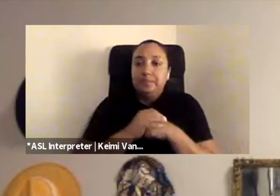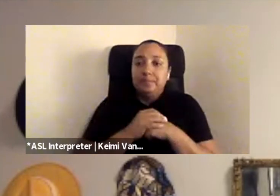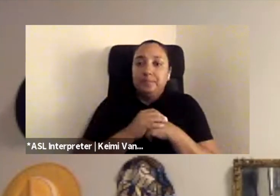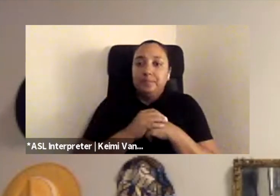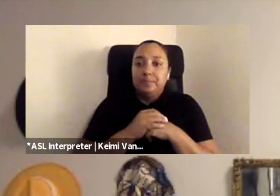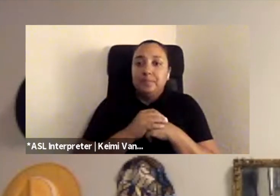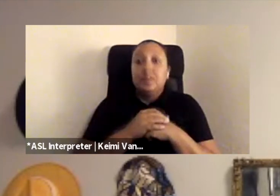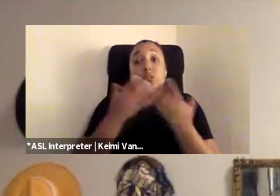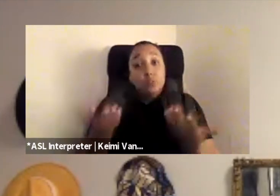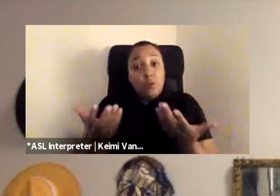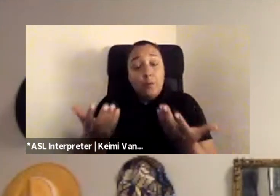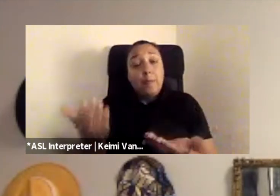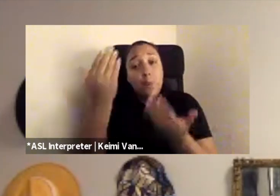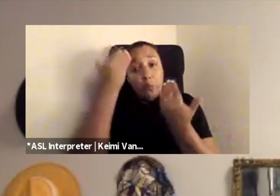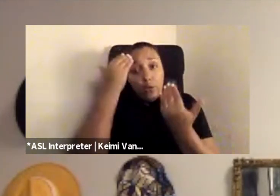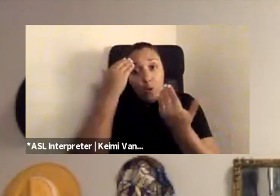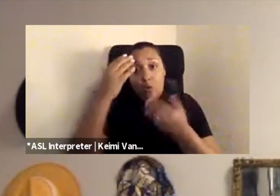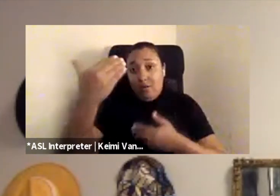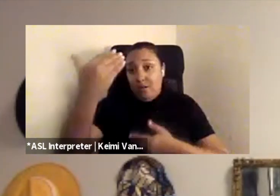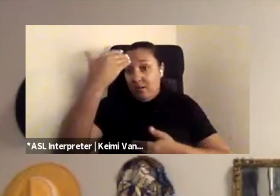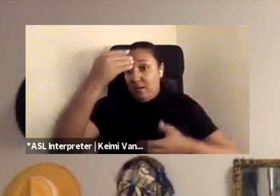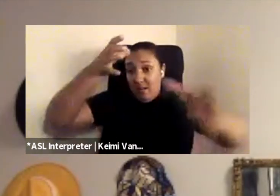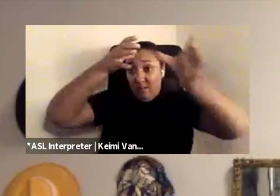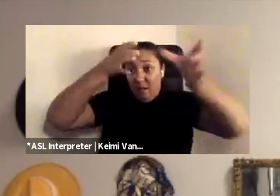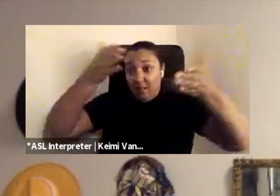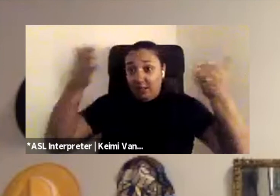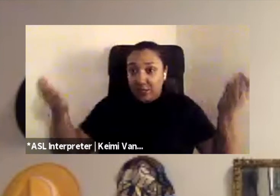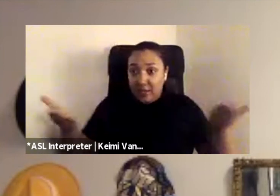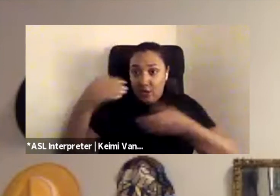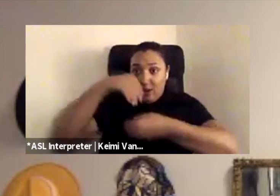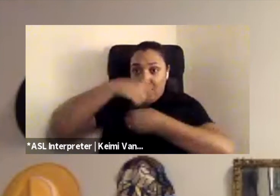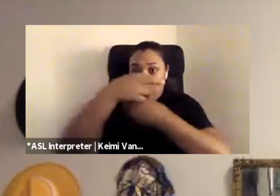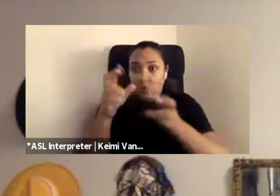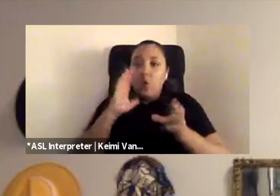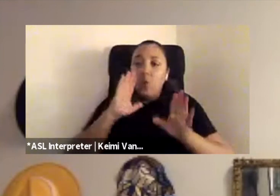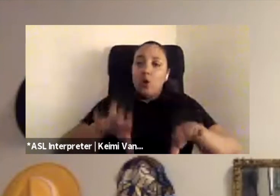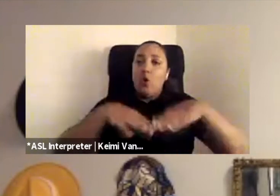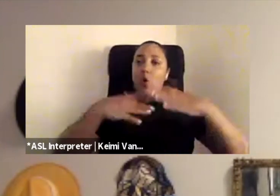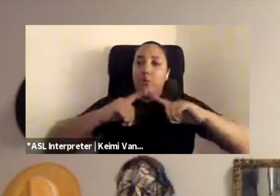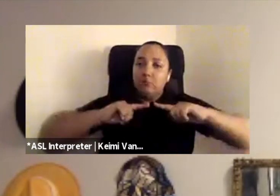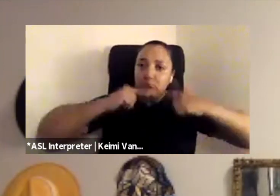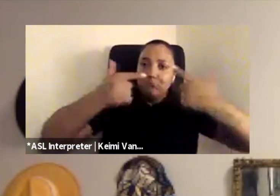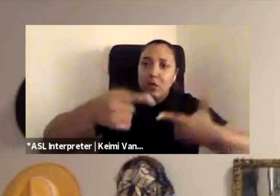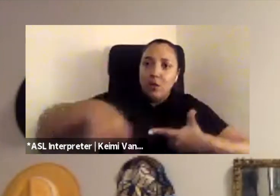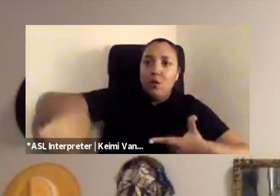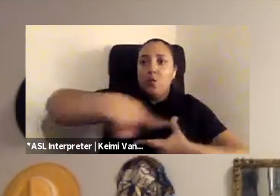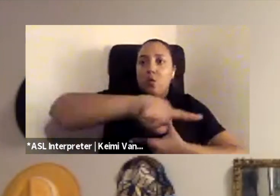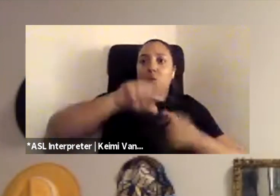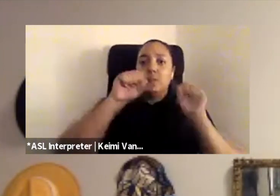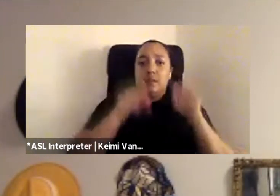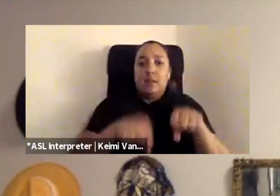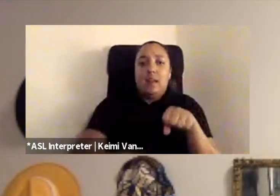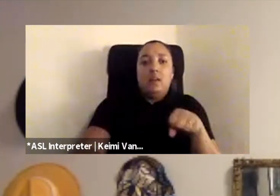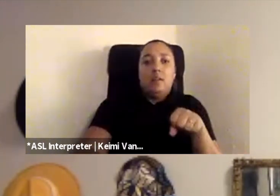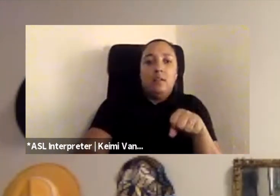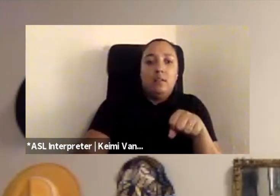the knowledge is in the room, and we definitely want to open up the space for everyone to be able to share